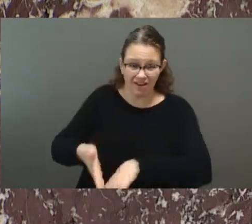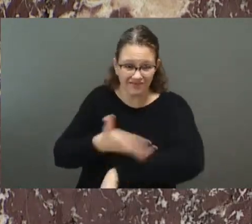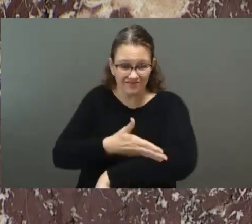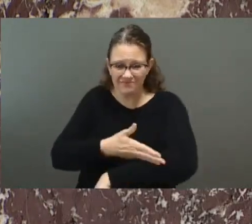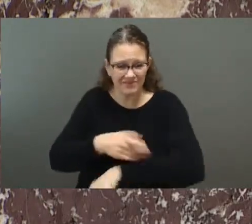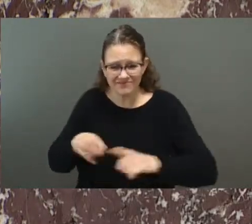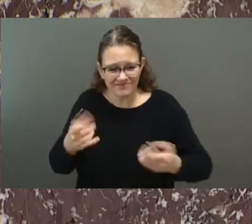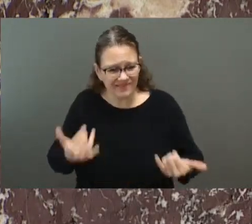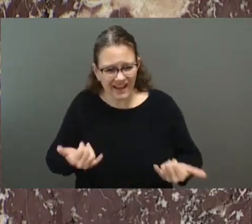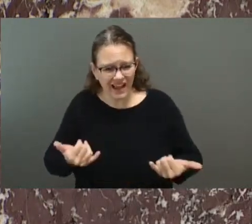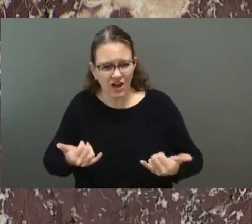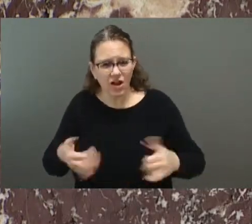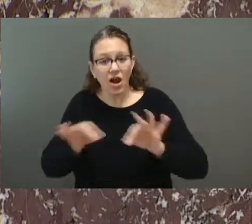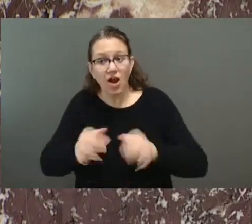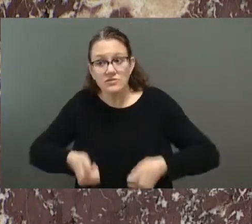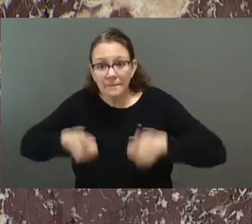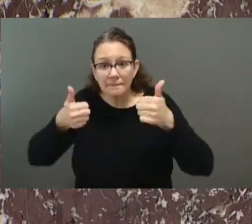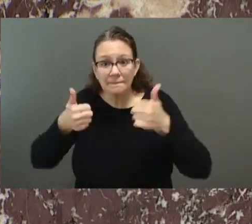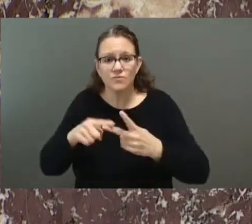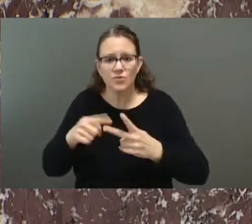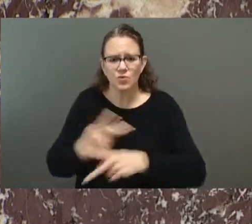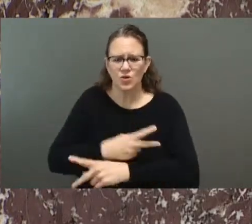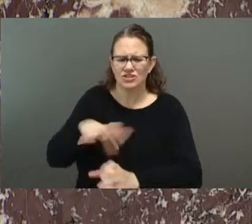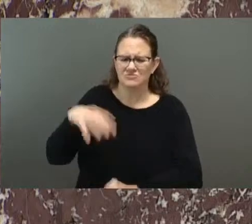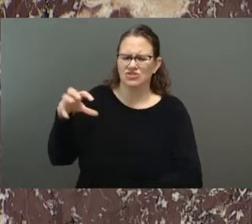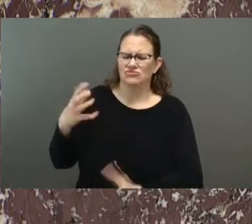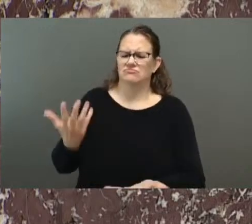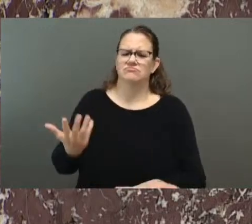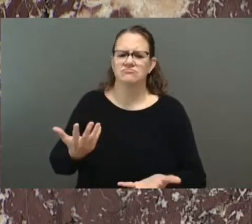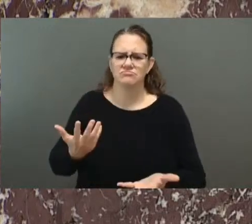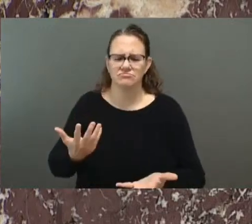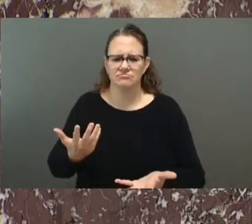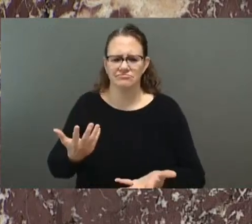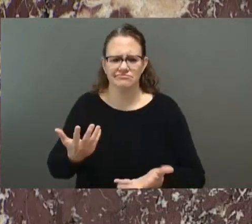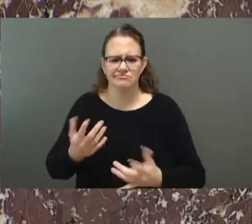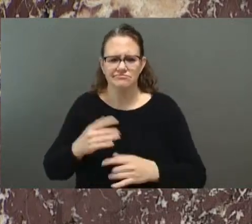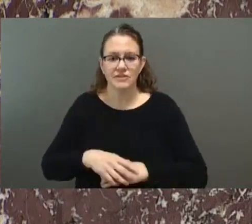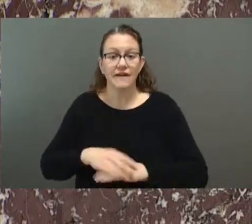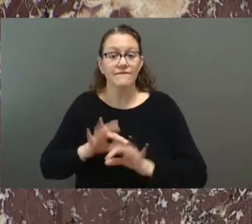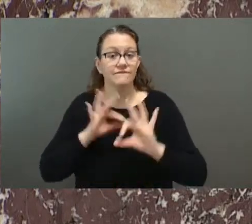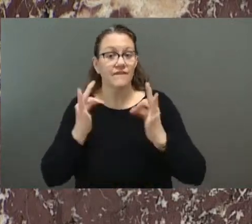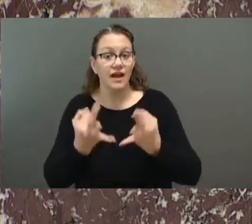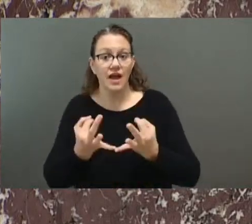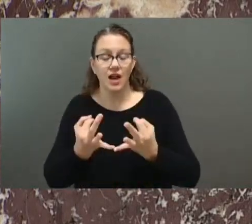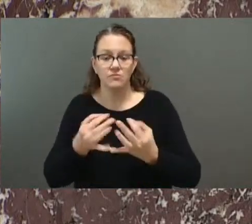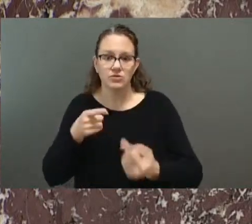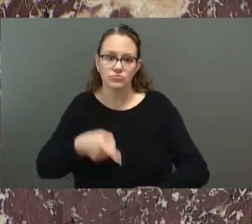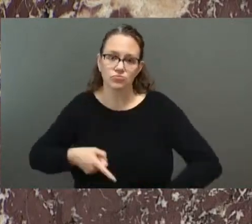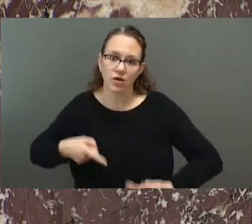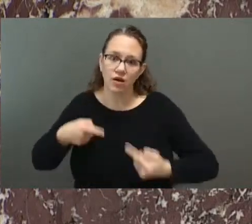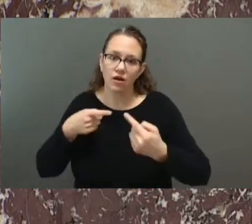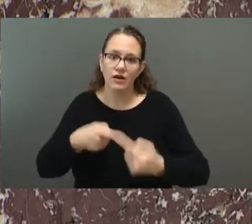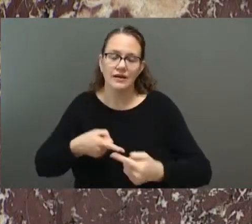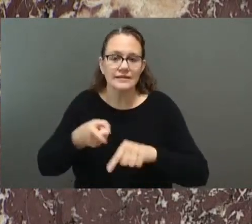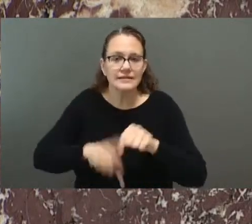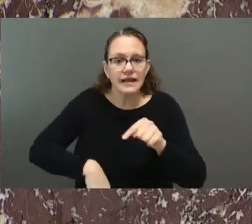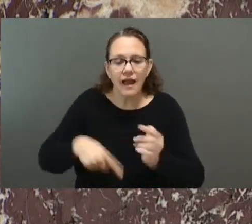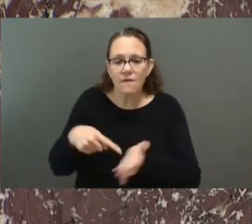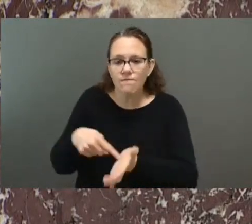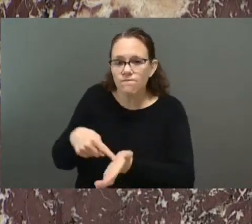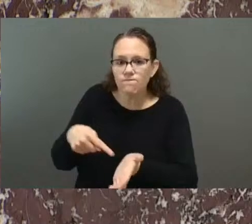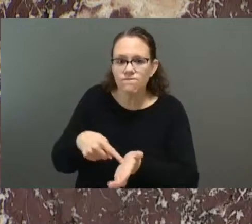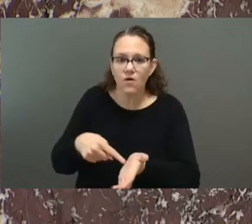gas, groceries, and heating. Shame. With families struggling to afford essentials, why won't the Premier adopt